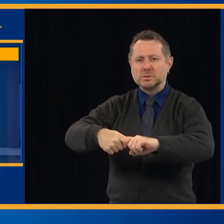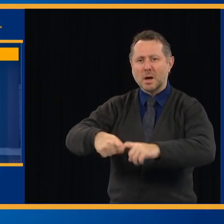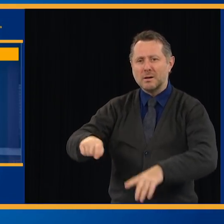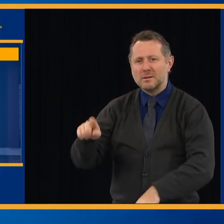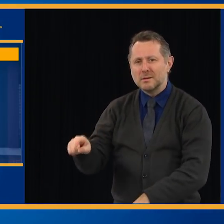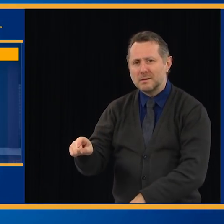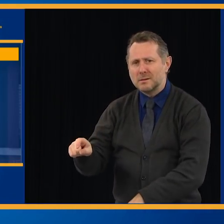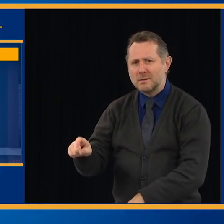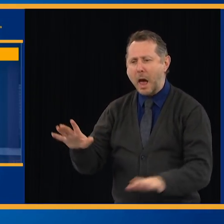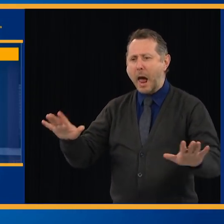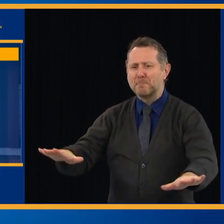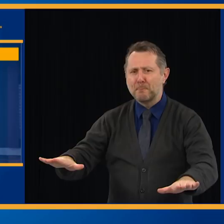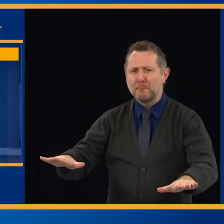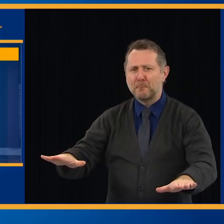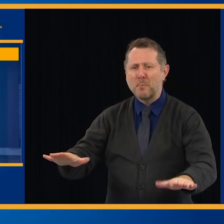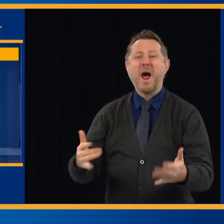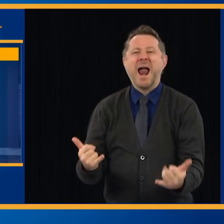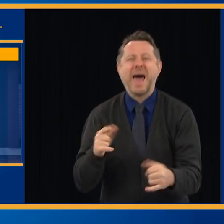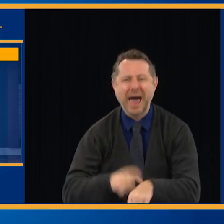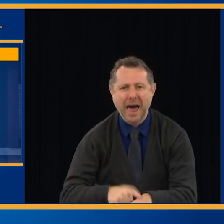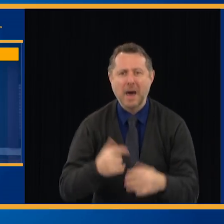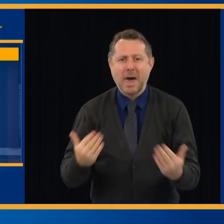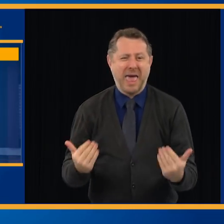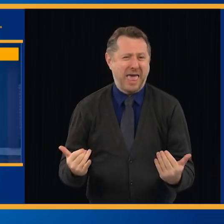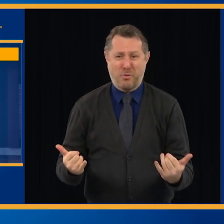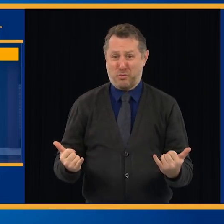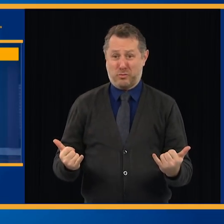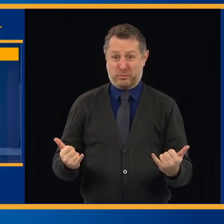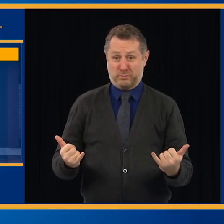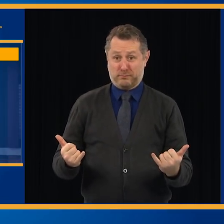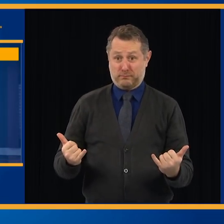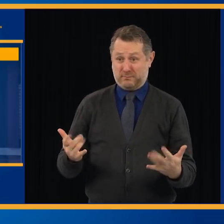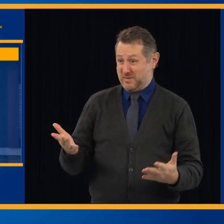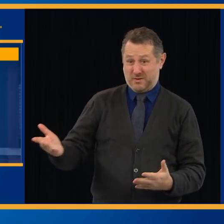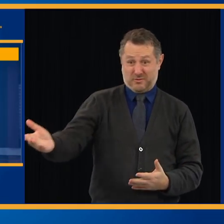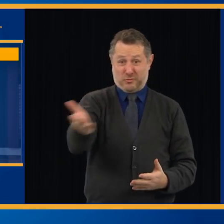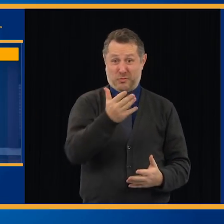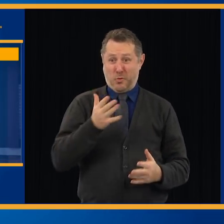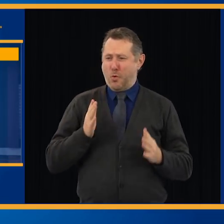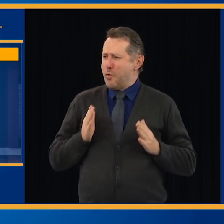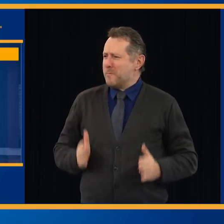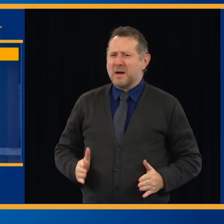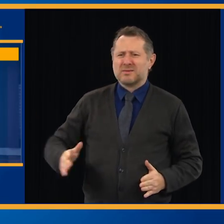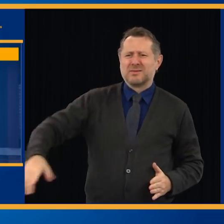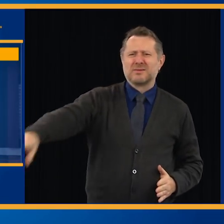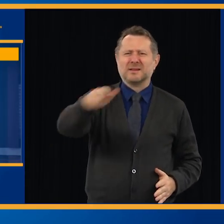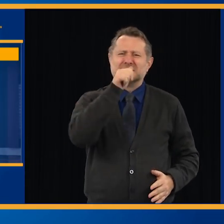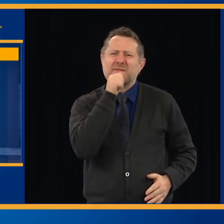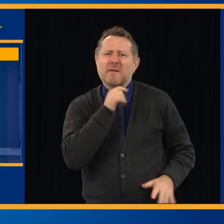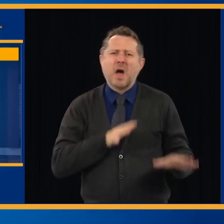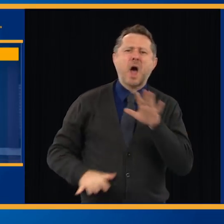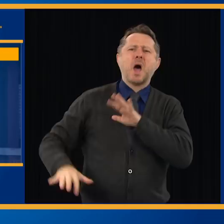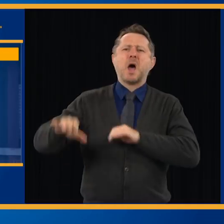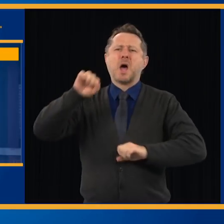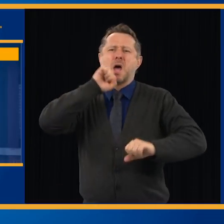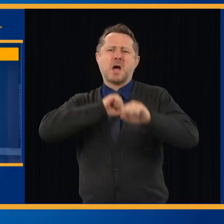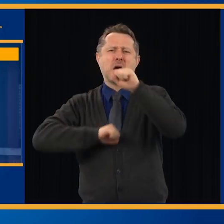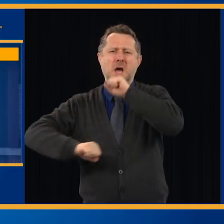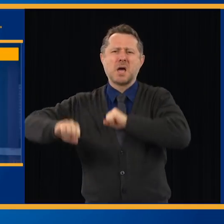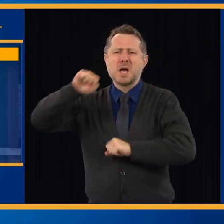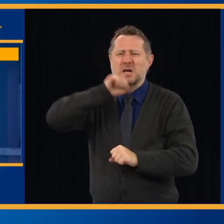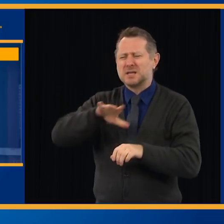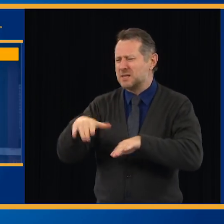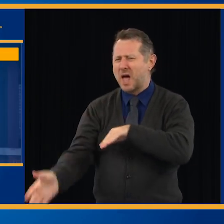now. You have human suffering. You have people dying. You